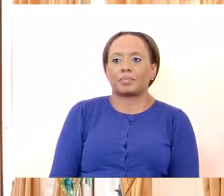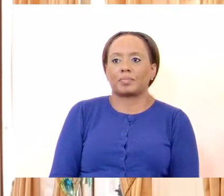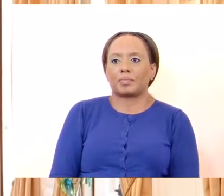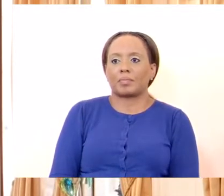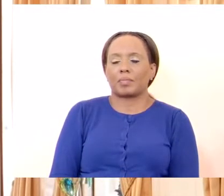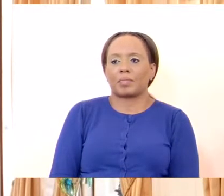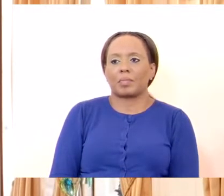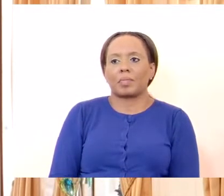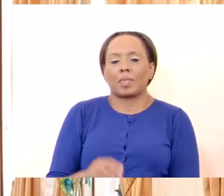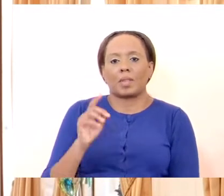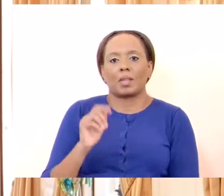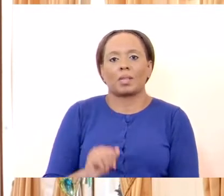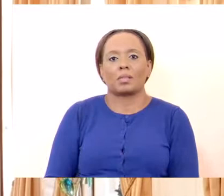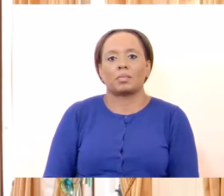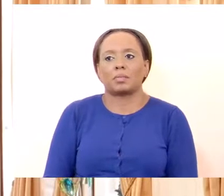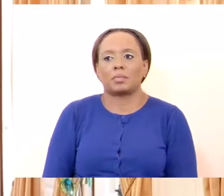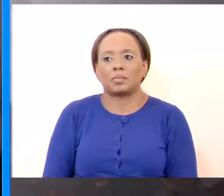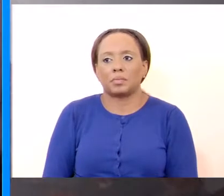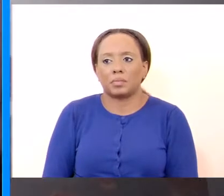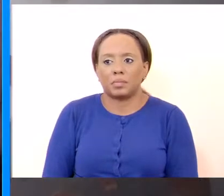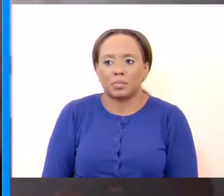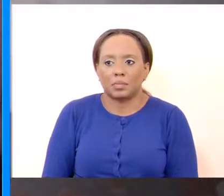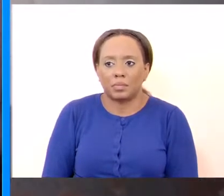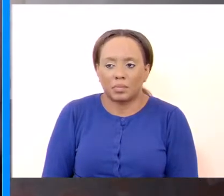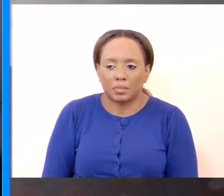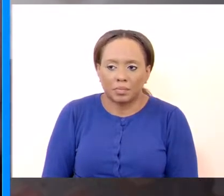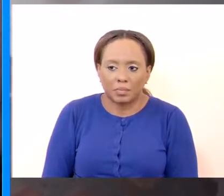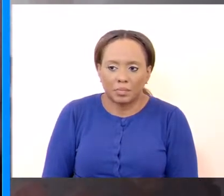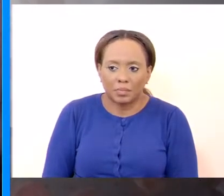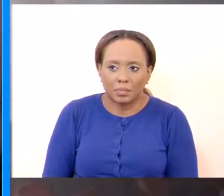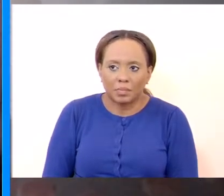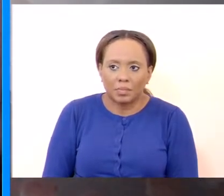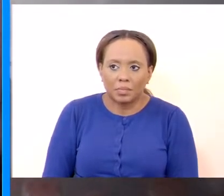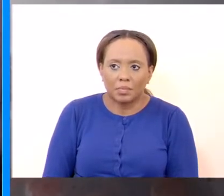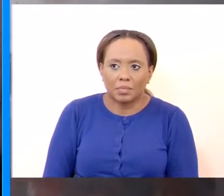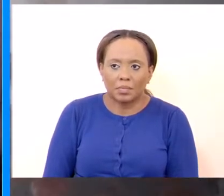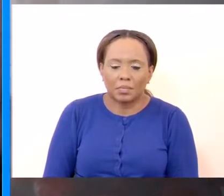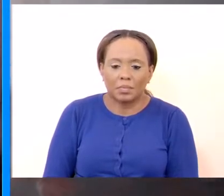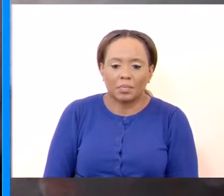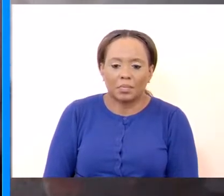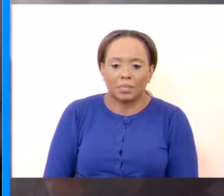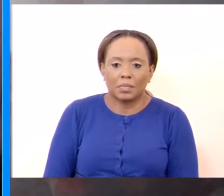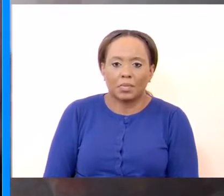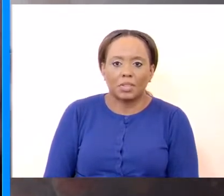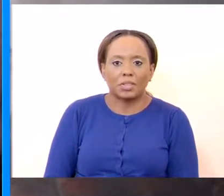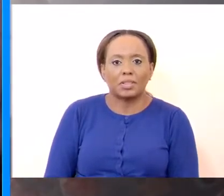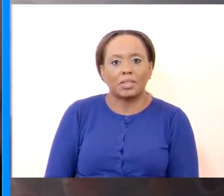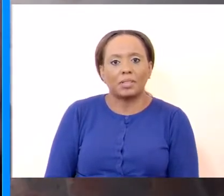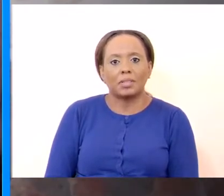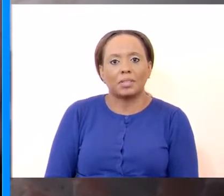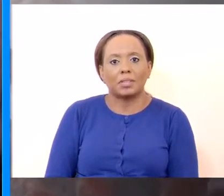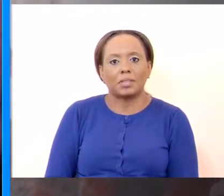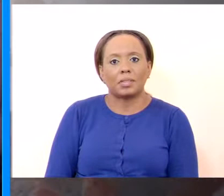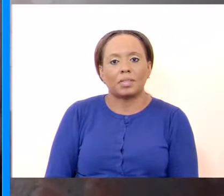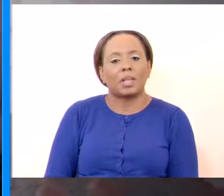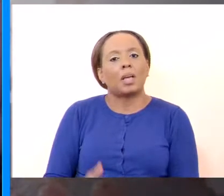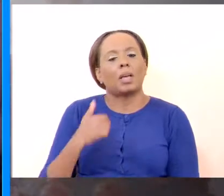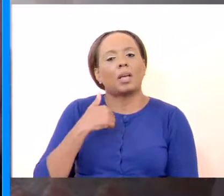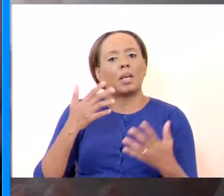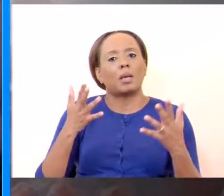I'm just wondering, is the AG joining? Is the AG joining this press conference? Because Minister Bostic spoke